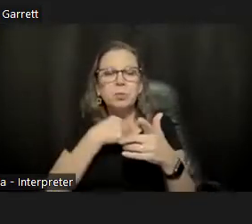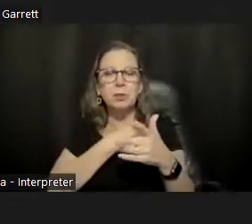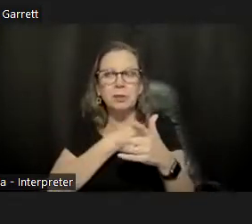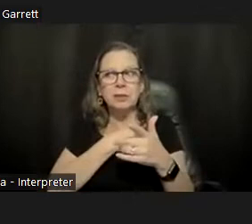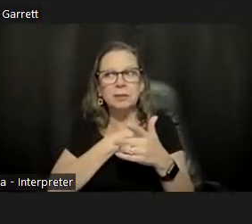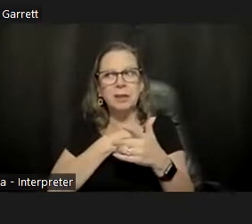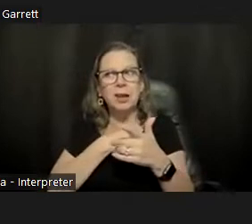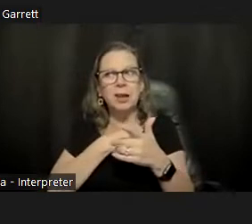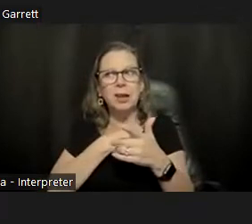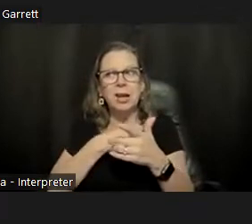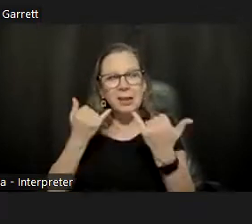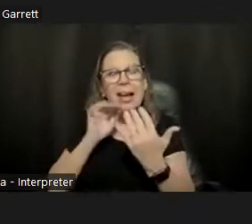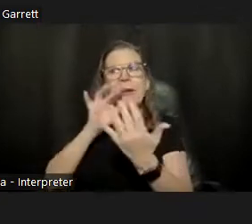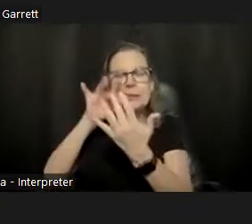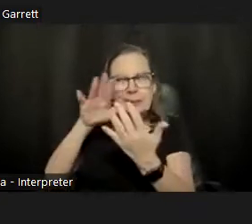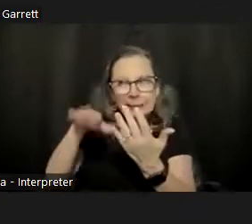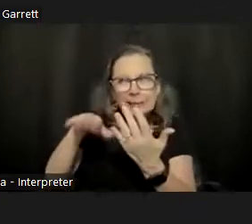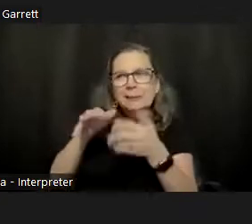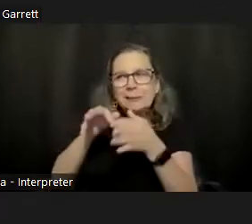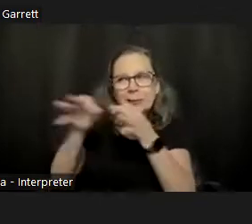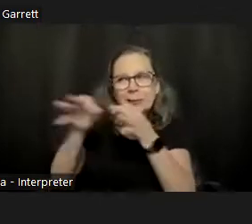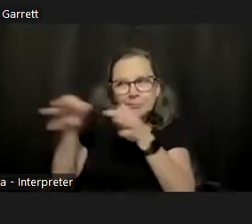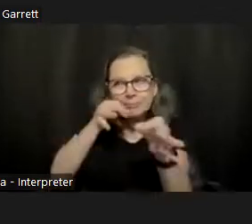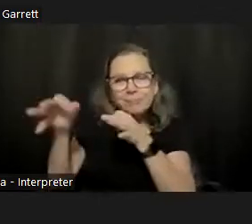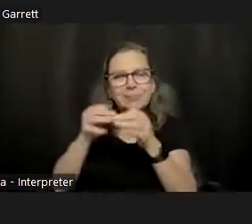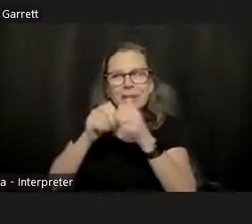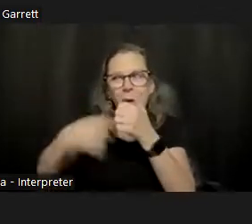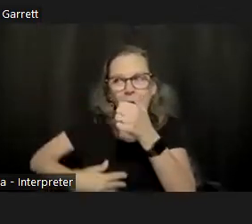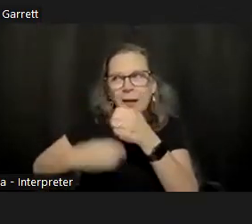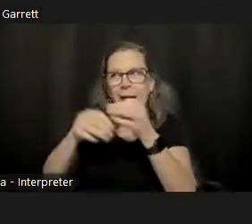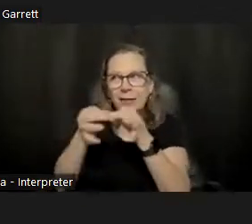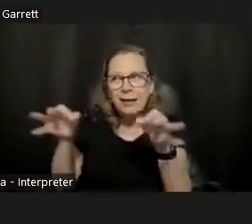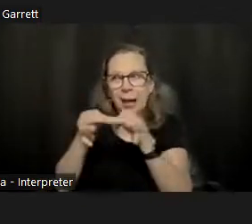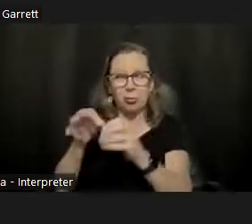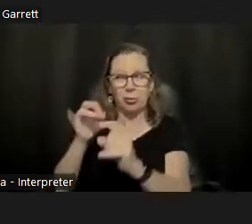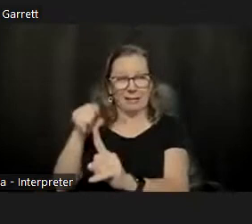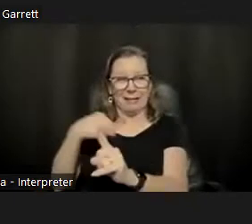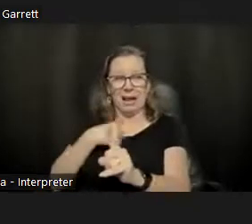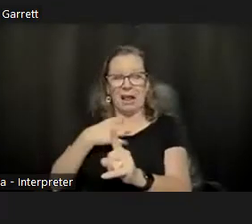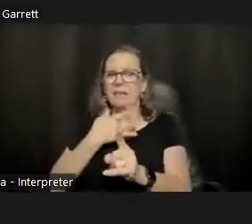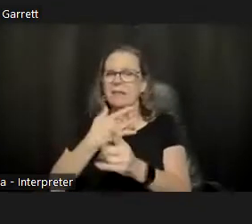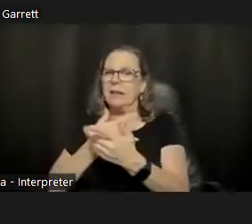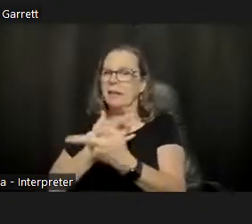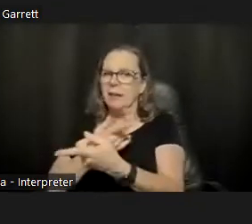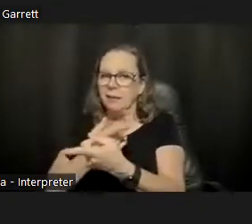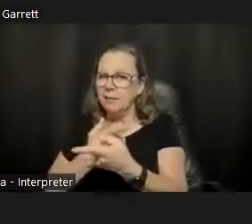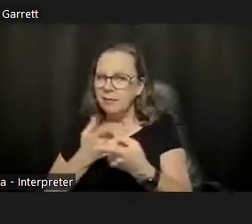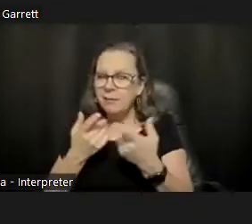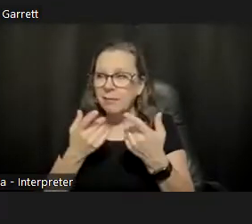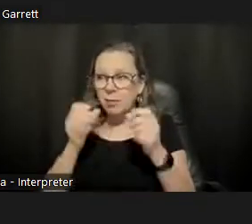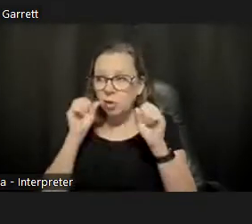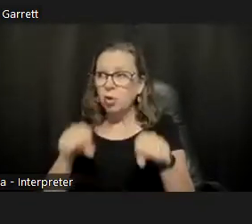we're talking with them about how to add captions, and that to me could turn out to be